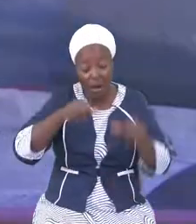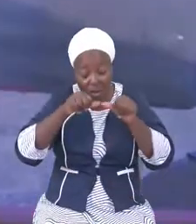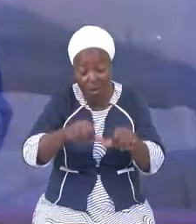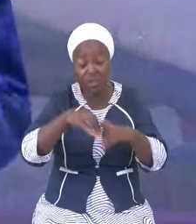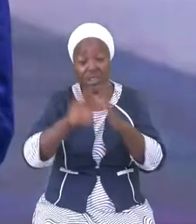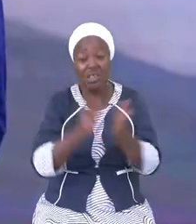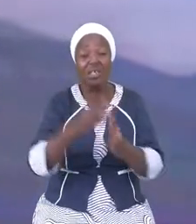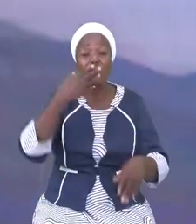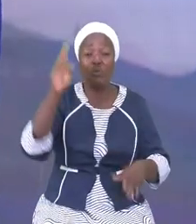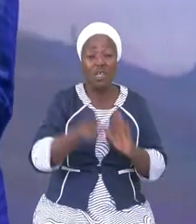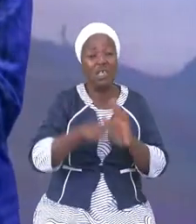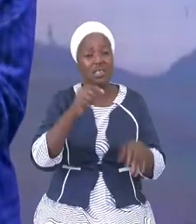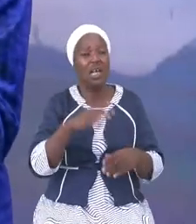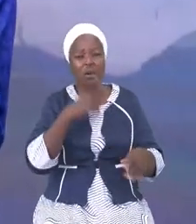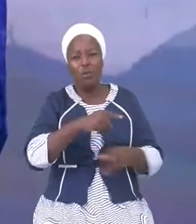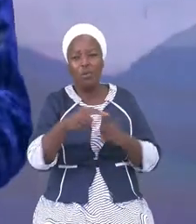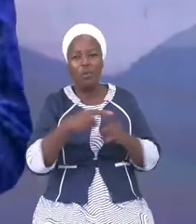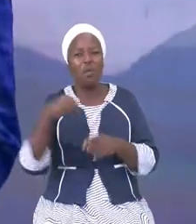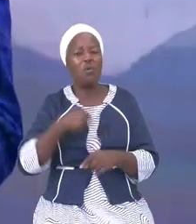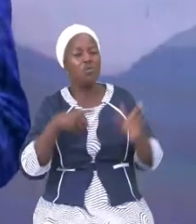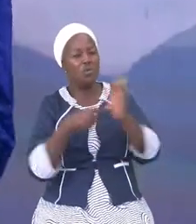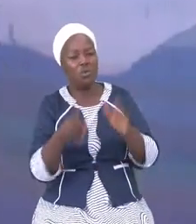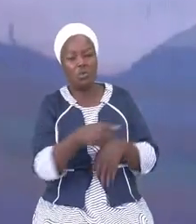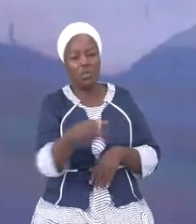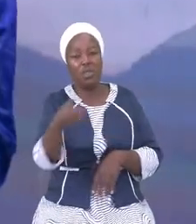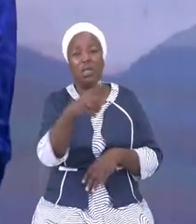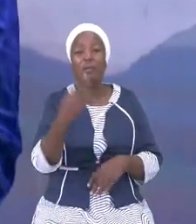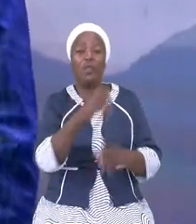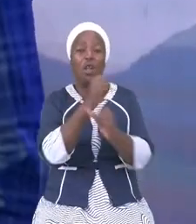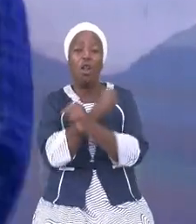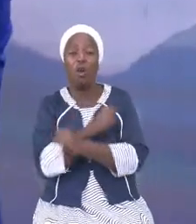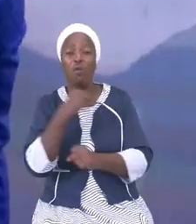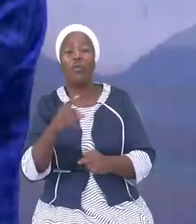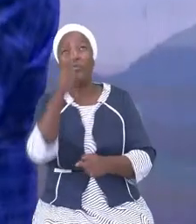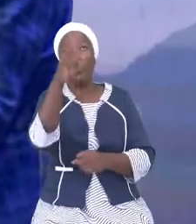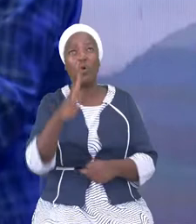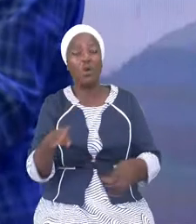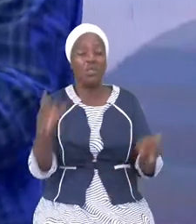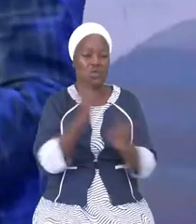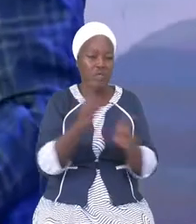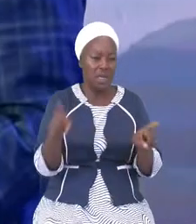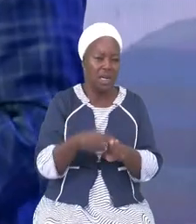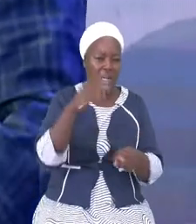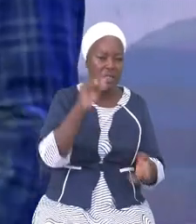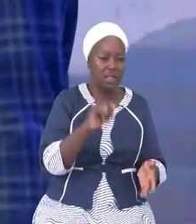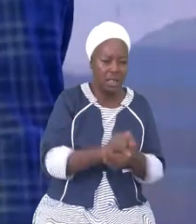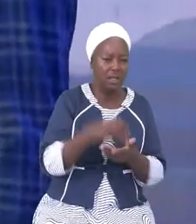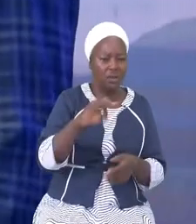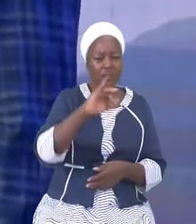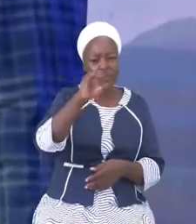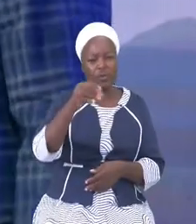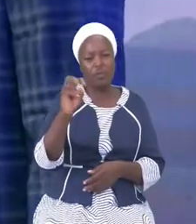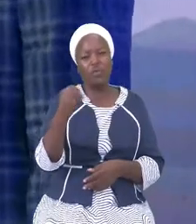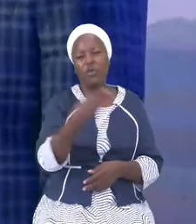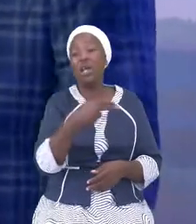wickedness. When we show them the love of God like that, but like